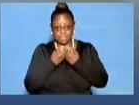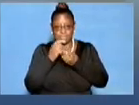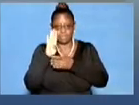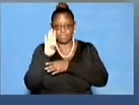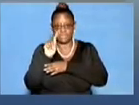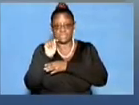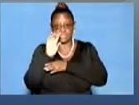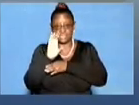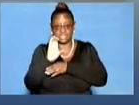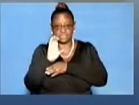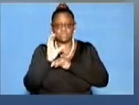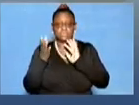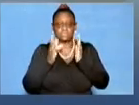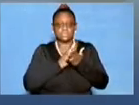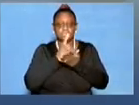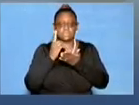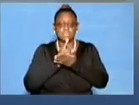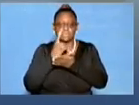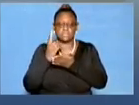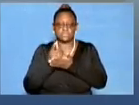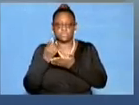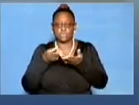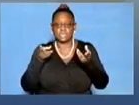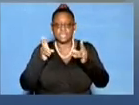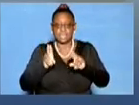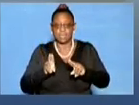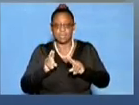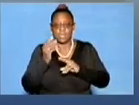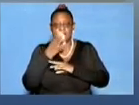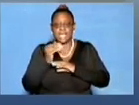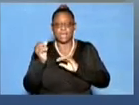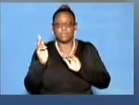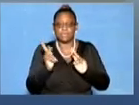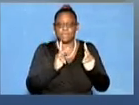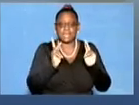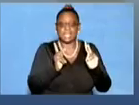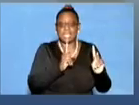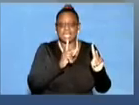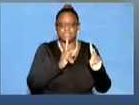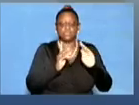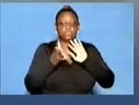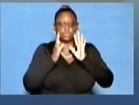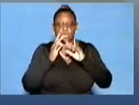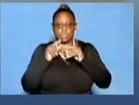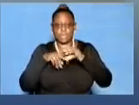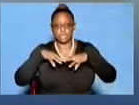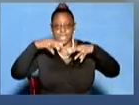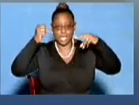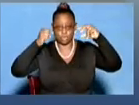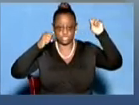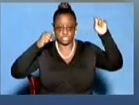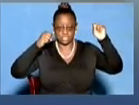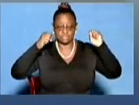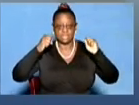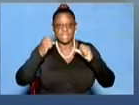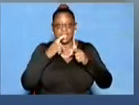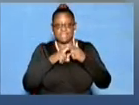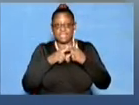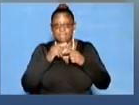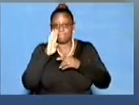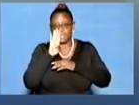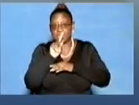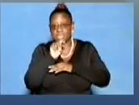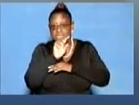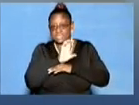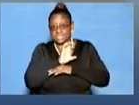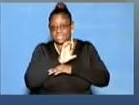the most recent outages and the company's mitigation plans to address reported outages. BTC has assured ERCO that to